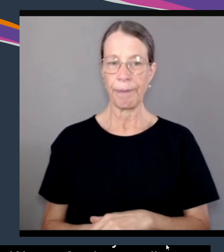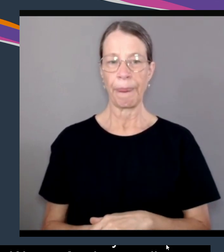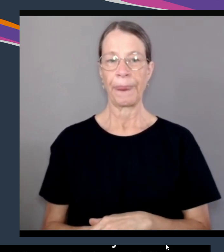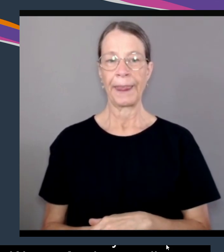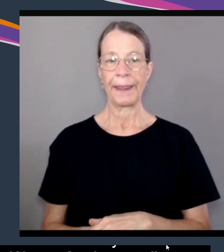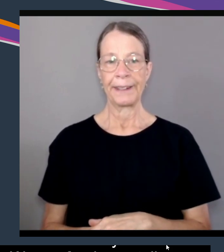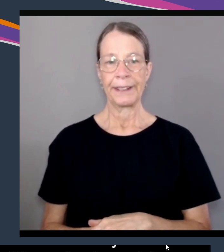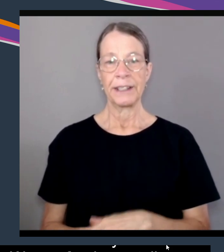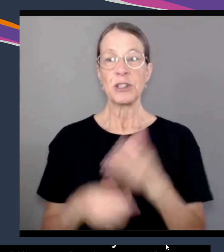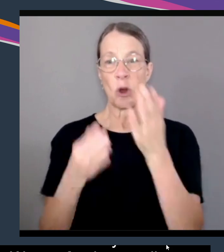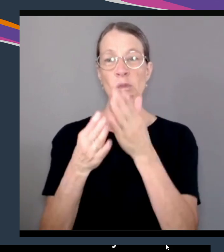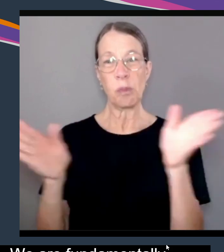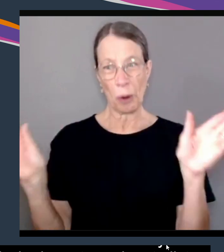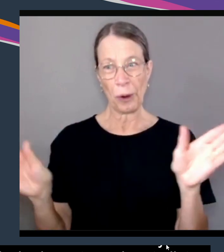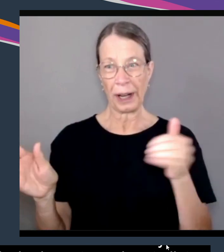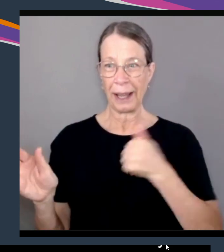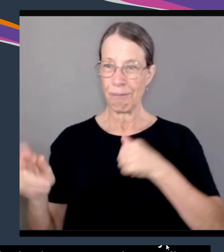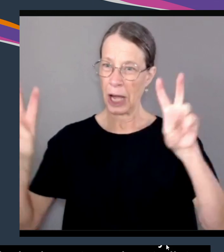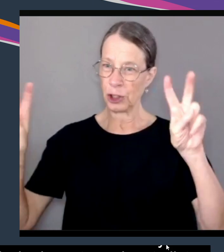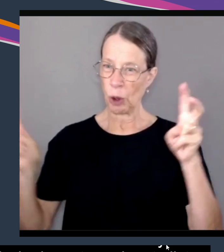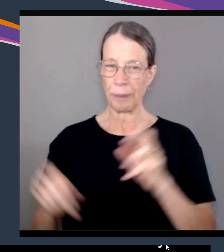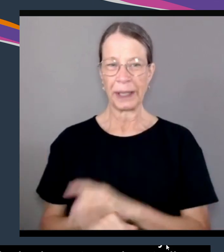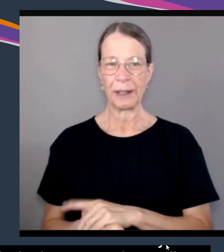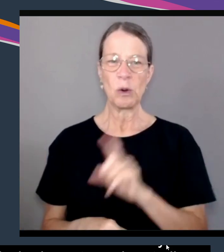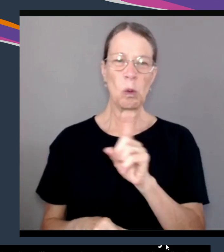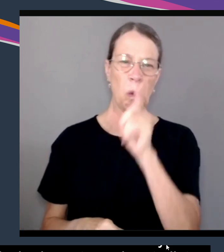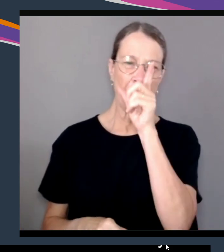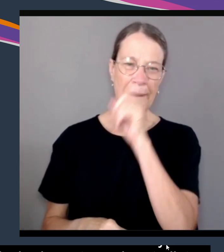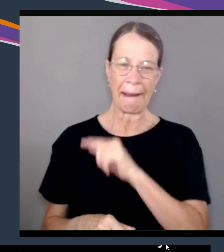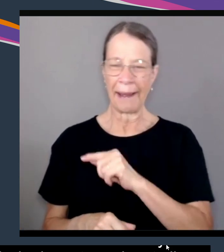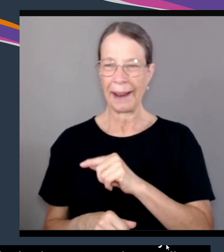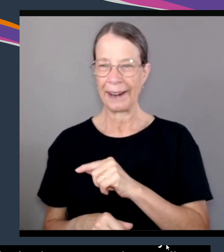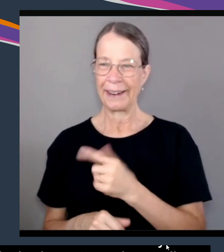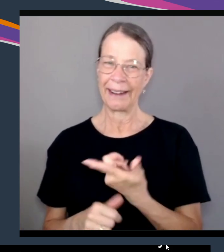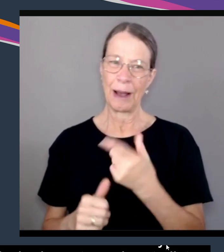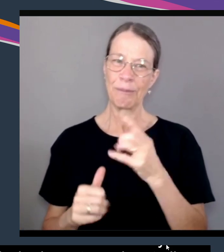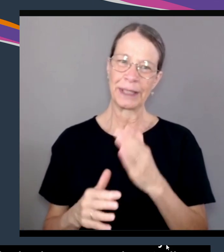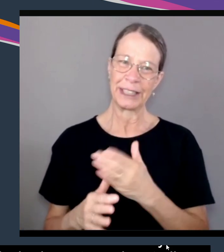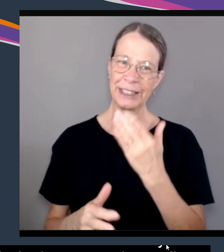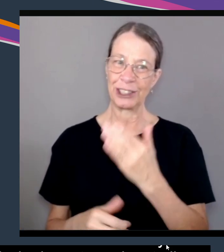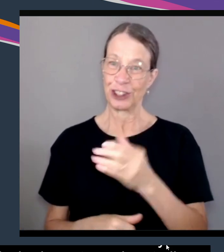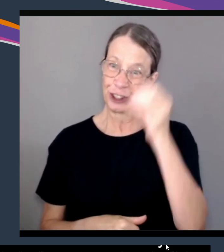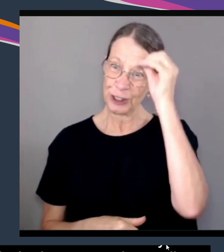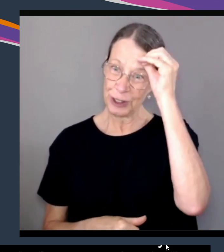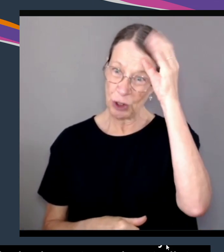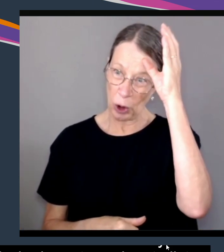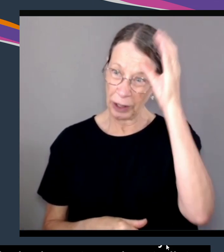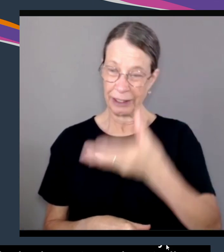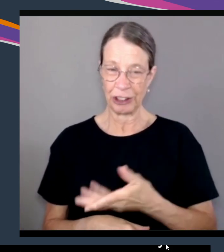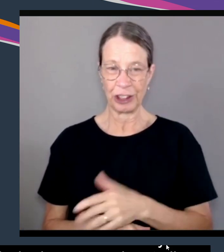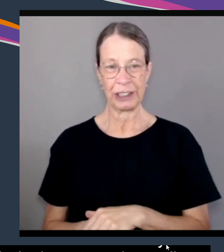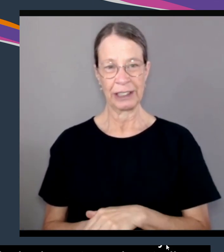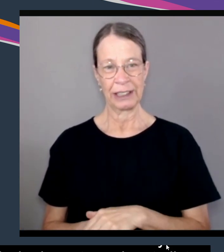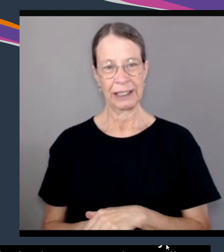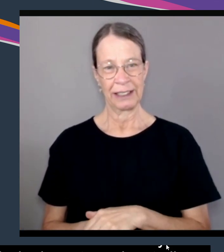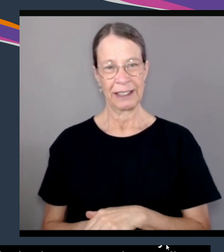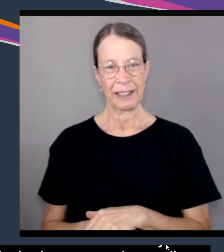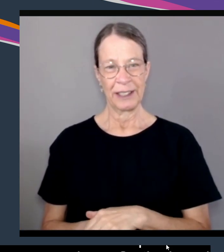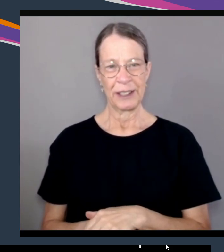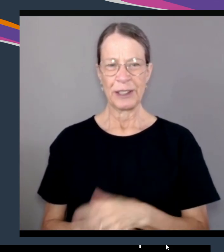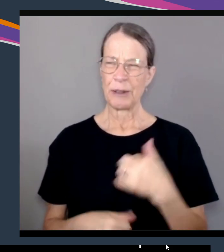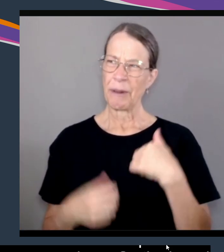brief I was given was what can Indigenous knowledges, and I find our work, when you're doing Indigenous